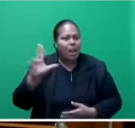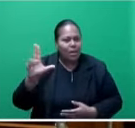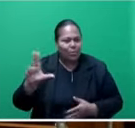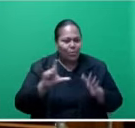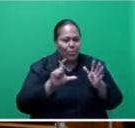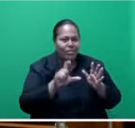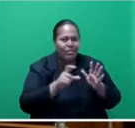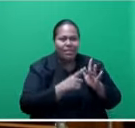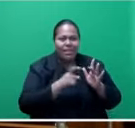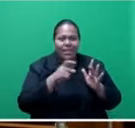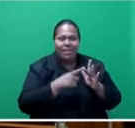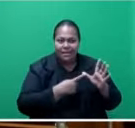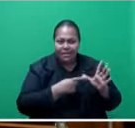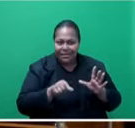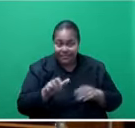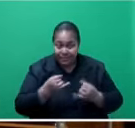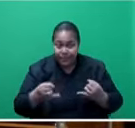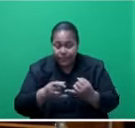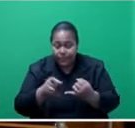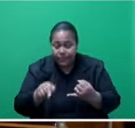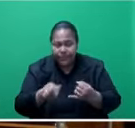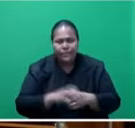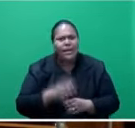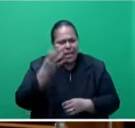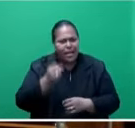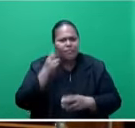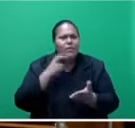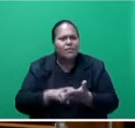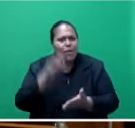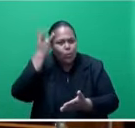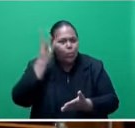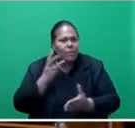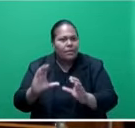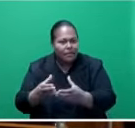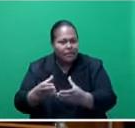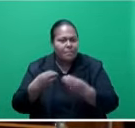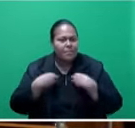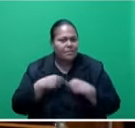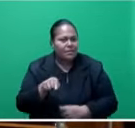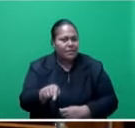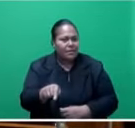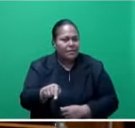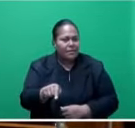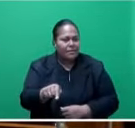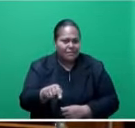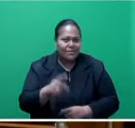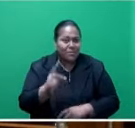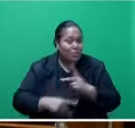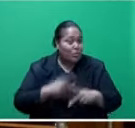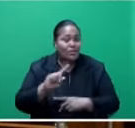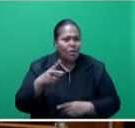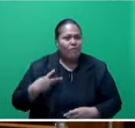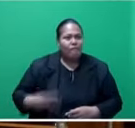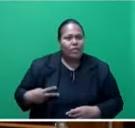advisory and monitoring. We also registered a women-based cooperative, and that actually process virgin coconut oil